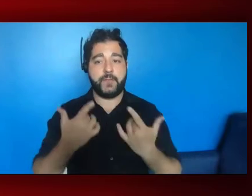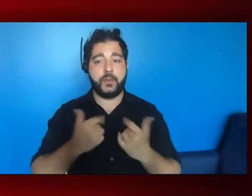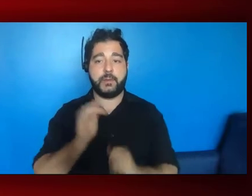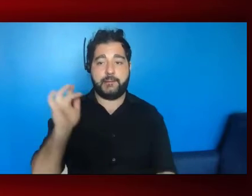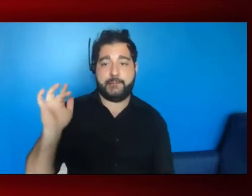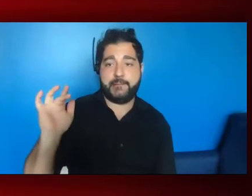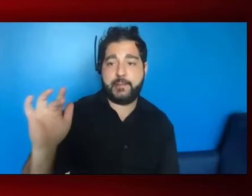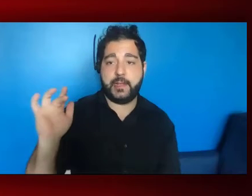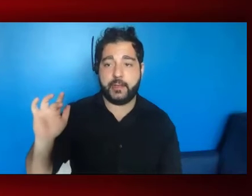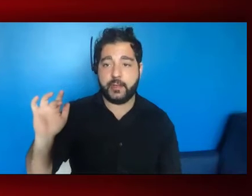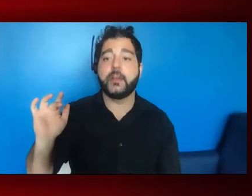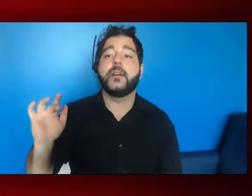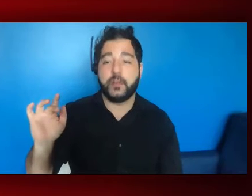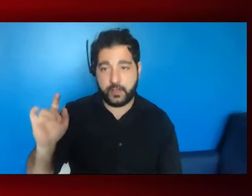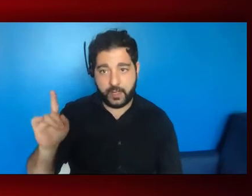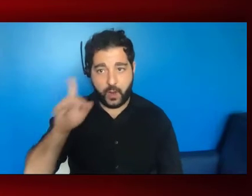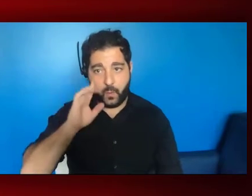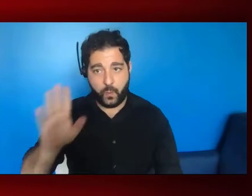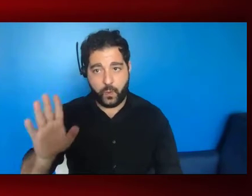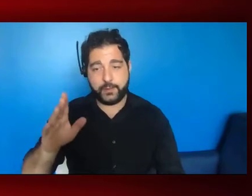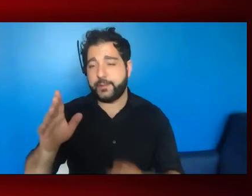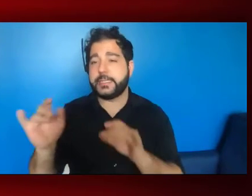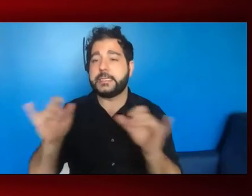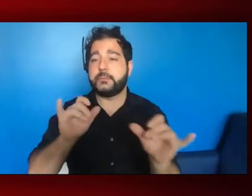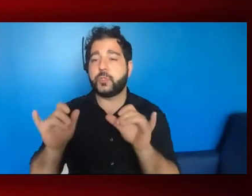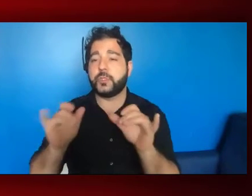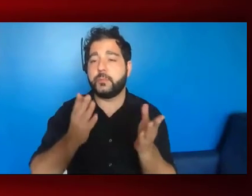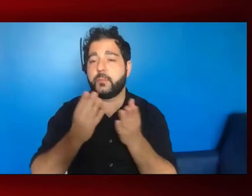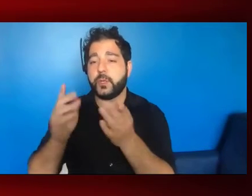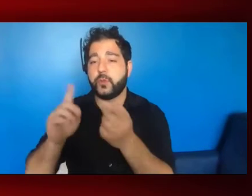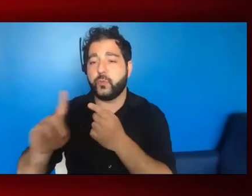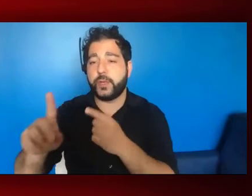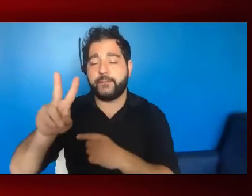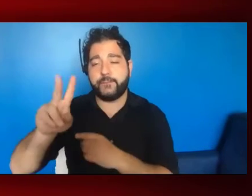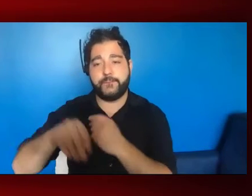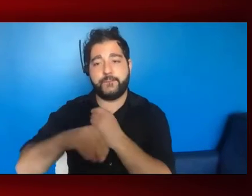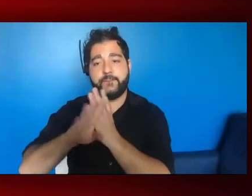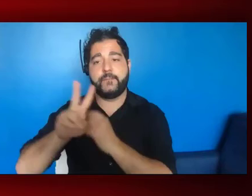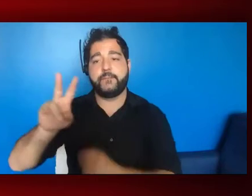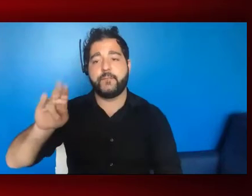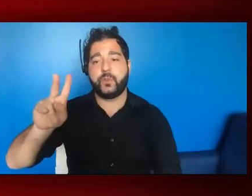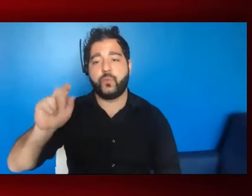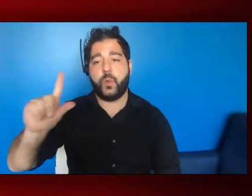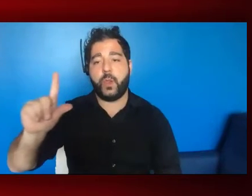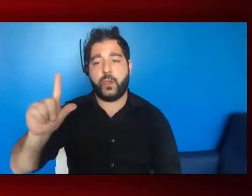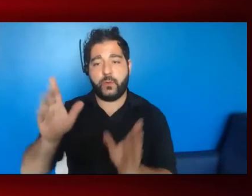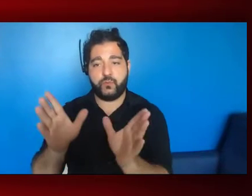those links and they will very similarly take you to the virtual room where your meeting is taking place.